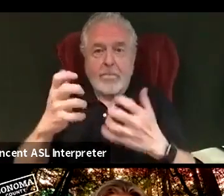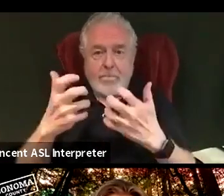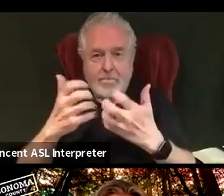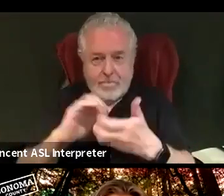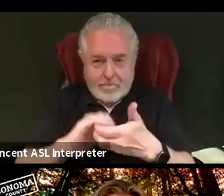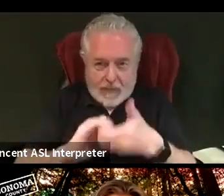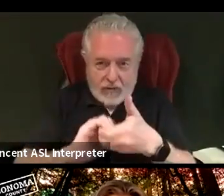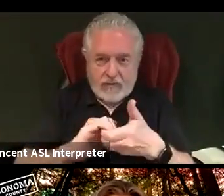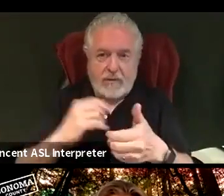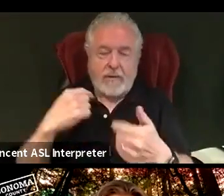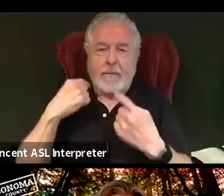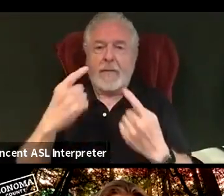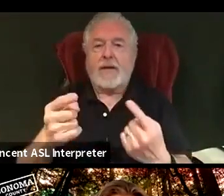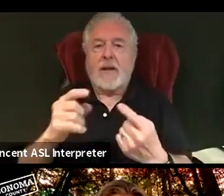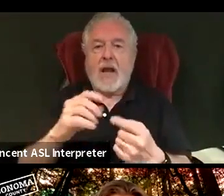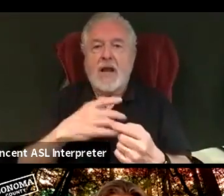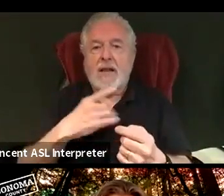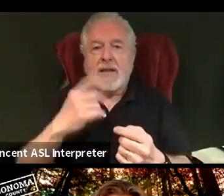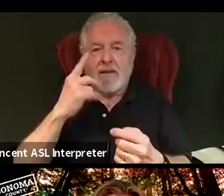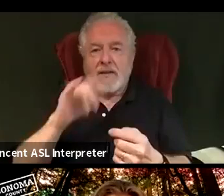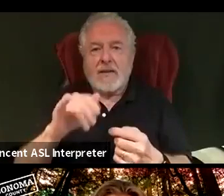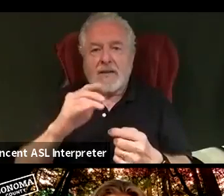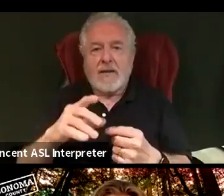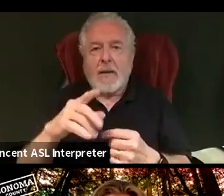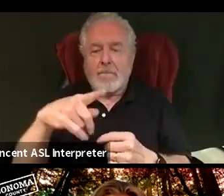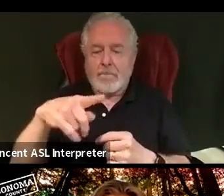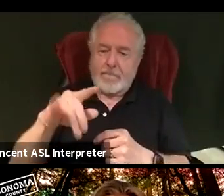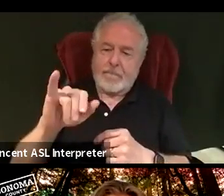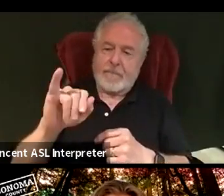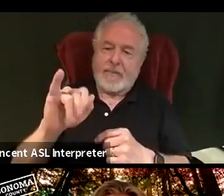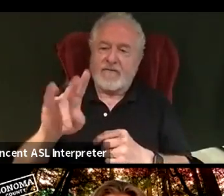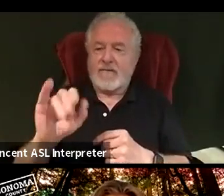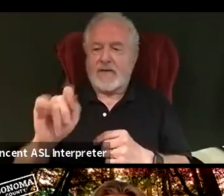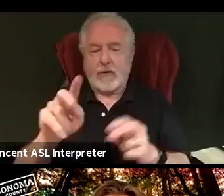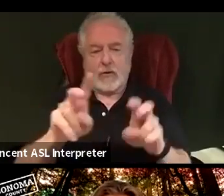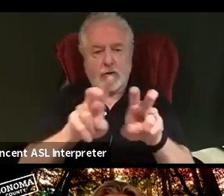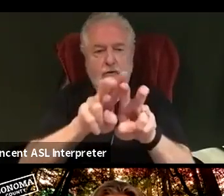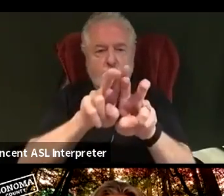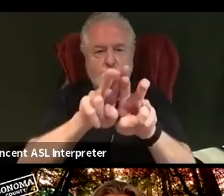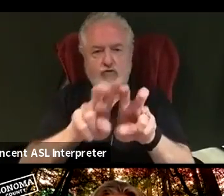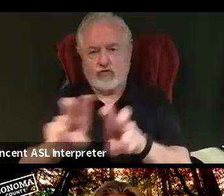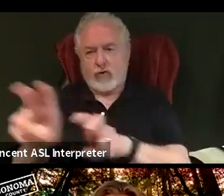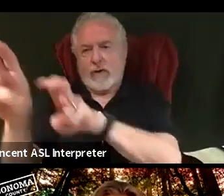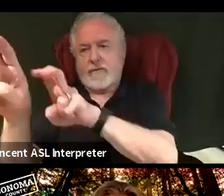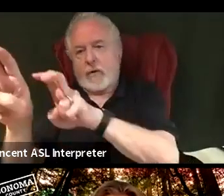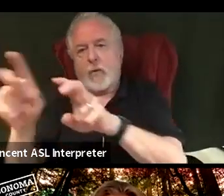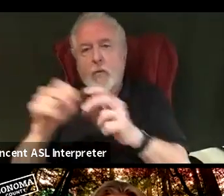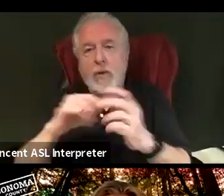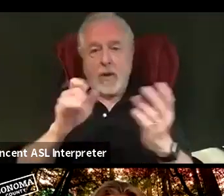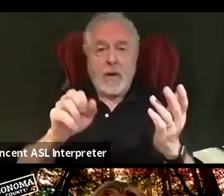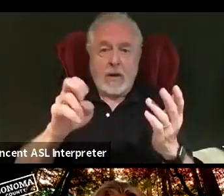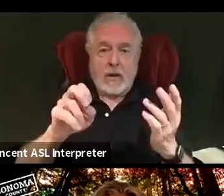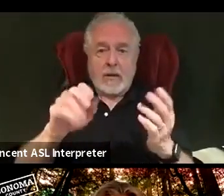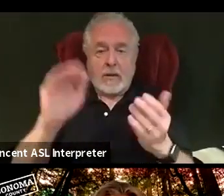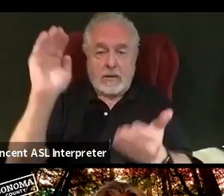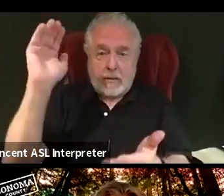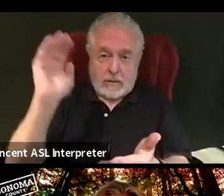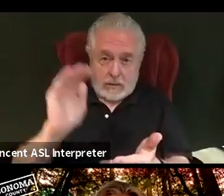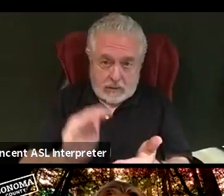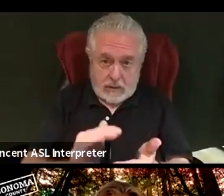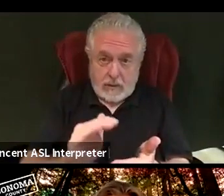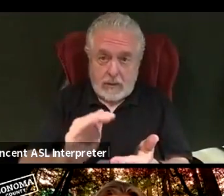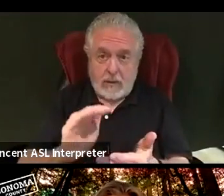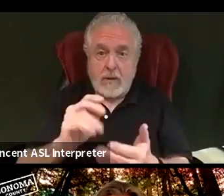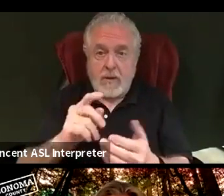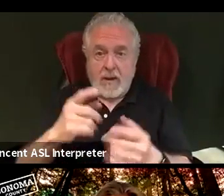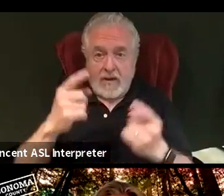been. I like to think of this as a pivot for us or a transition. We are decreasing the